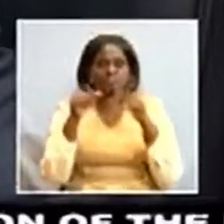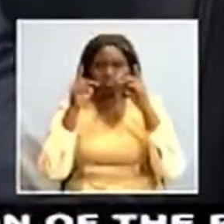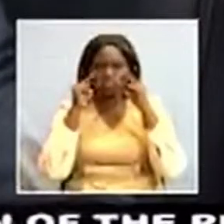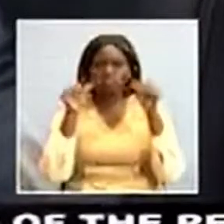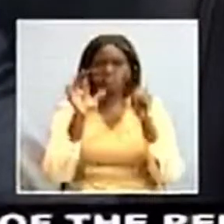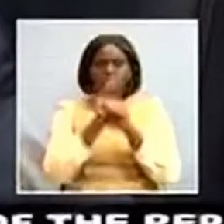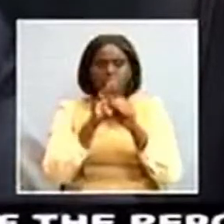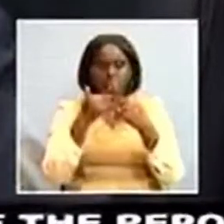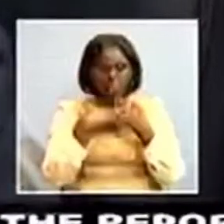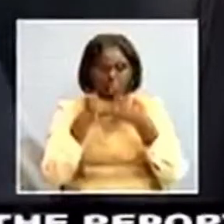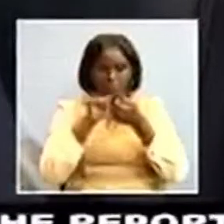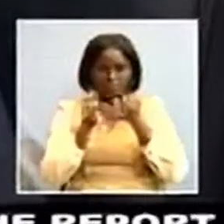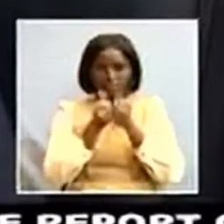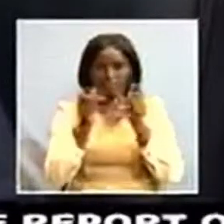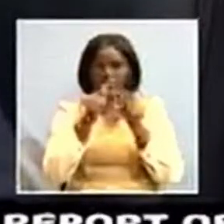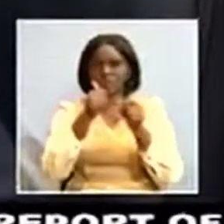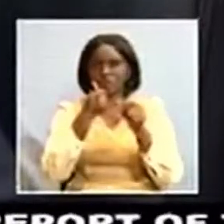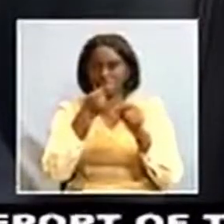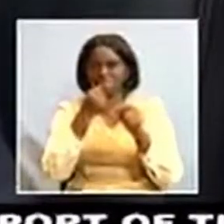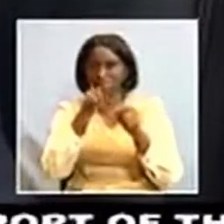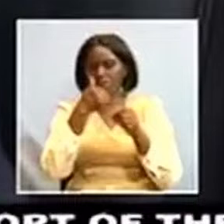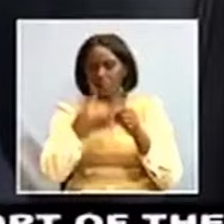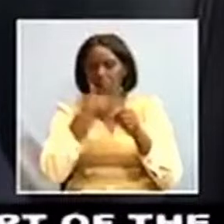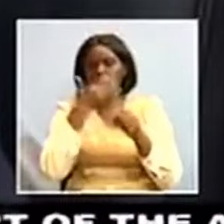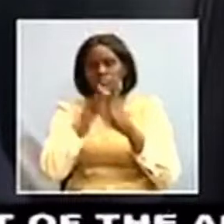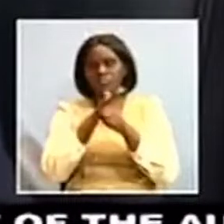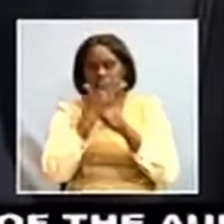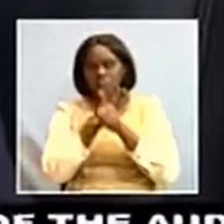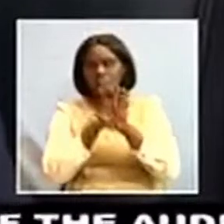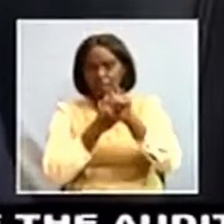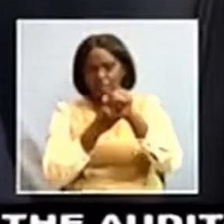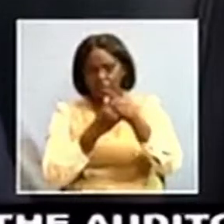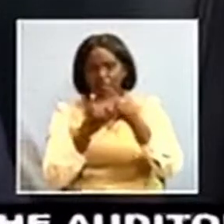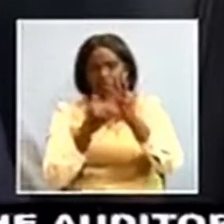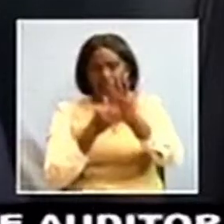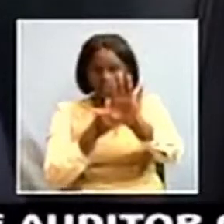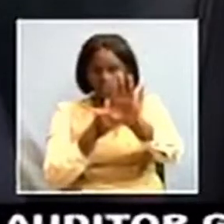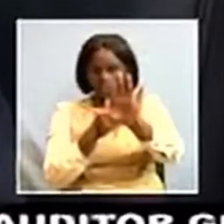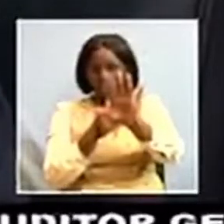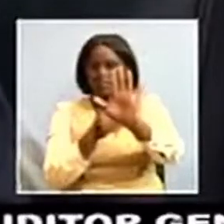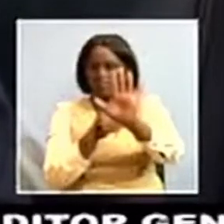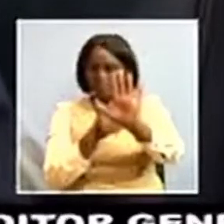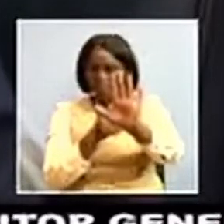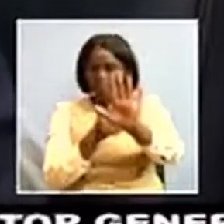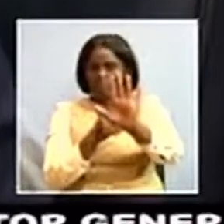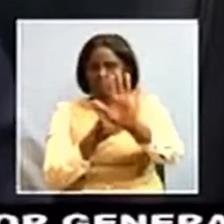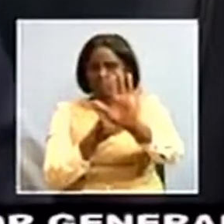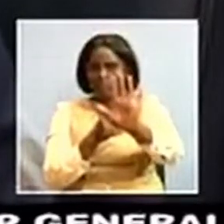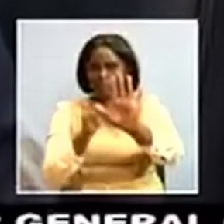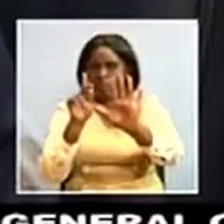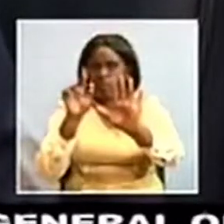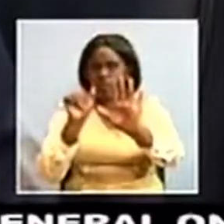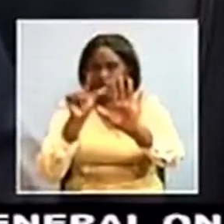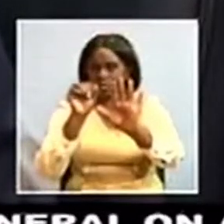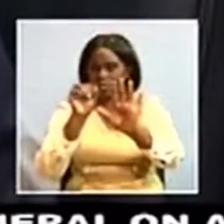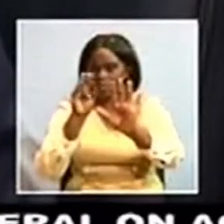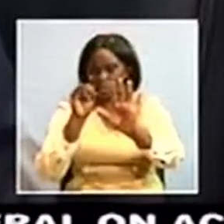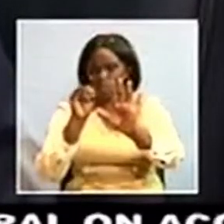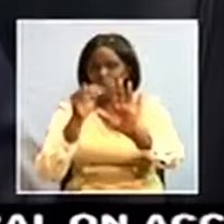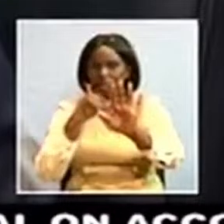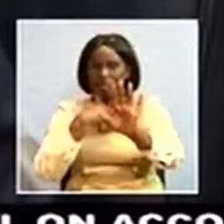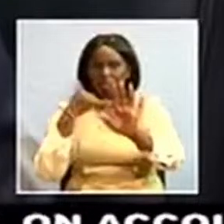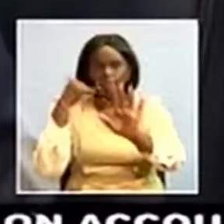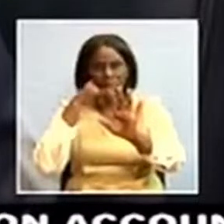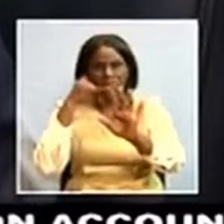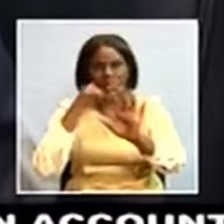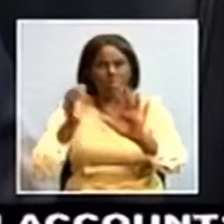I have a problem when you say you are committed. Hold on. You have intentions Honorable to commit yourself, or just hold on. There is a phone which